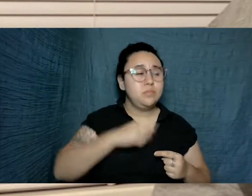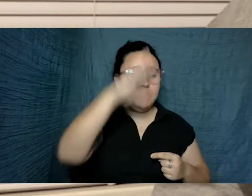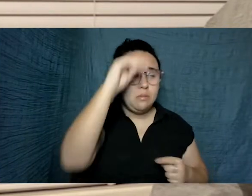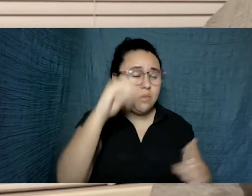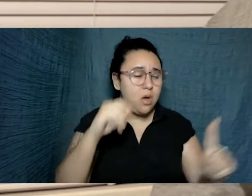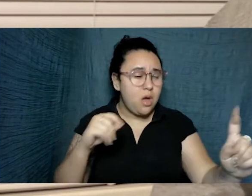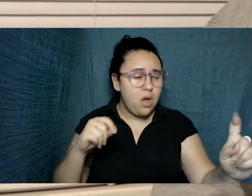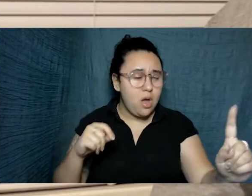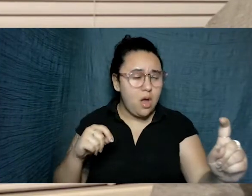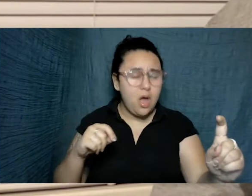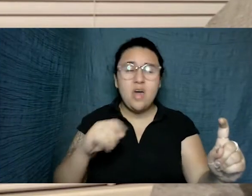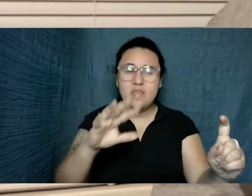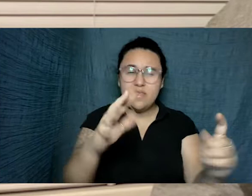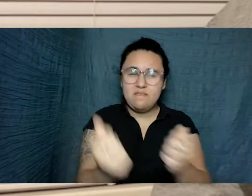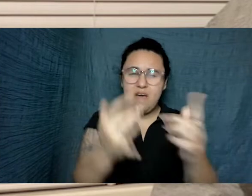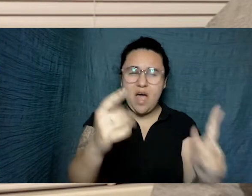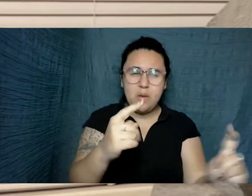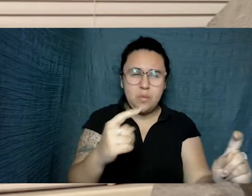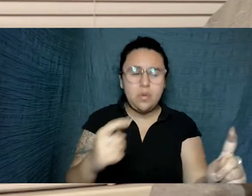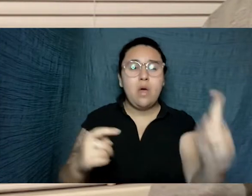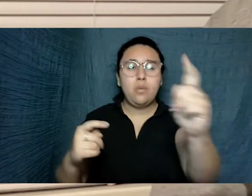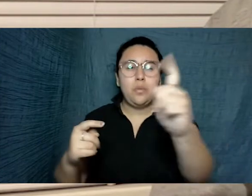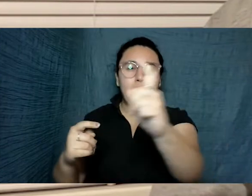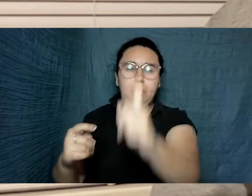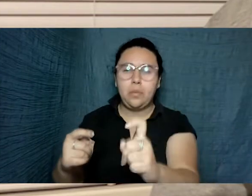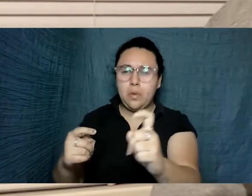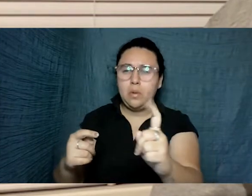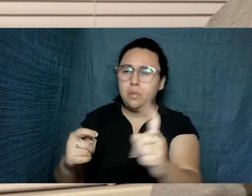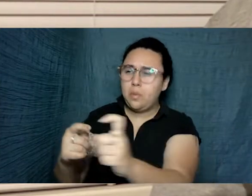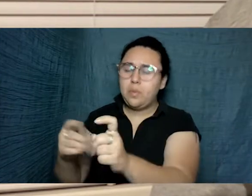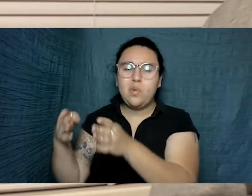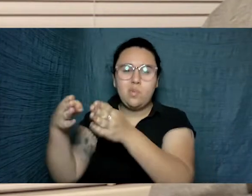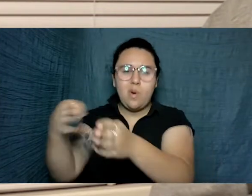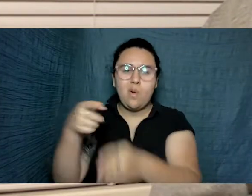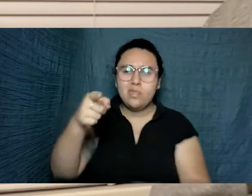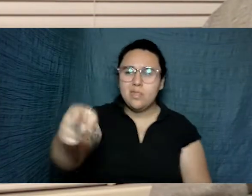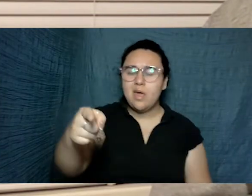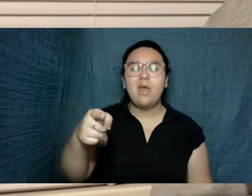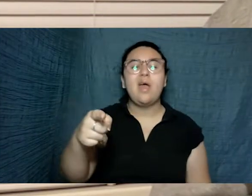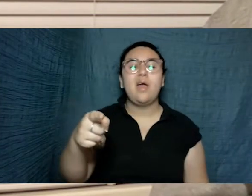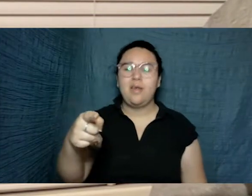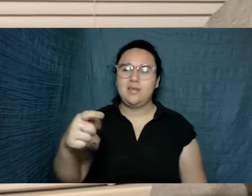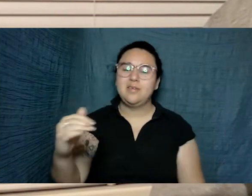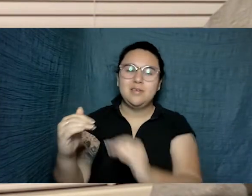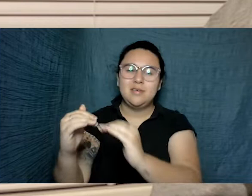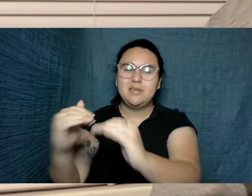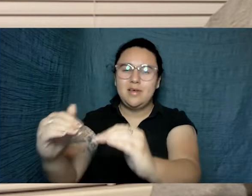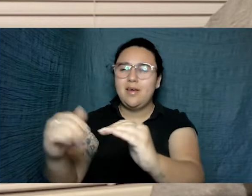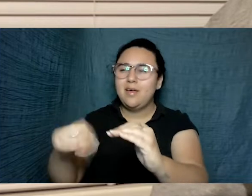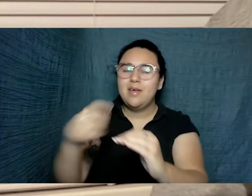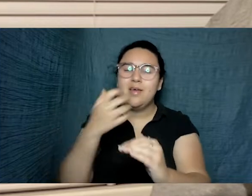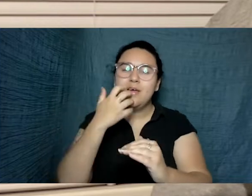the berm that paralleled the pavement below, moving warily, and darted to the edge of the road. There, where the asphalt was already pocked